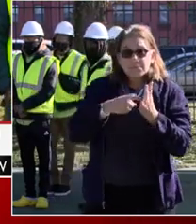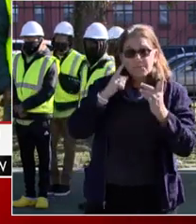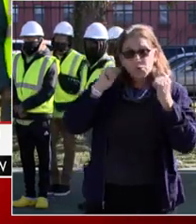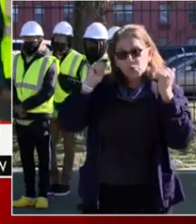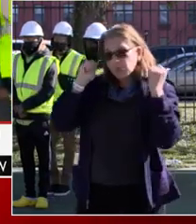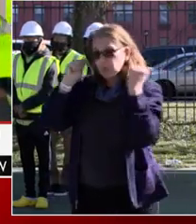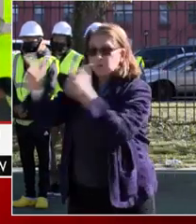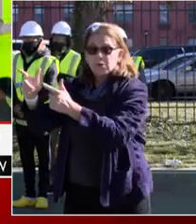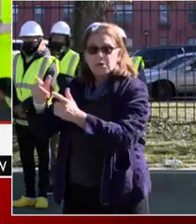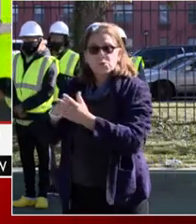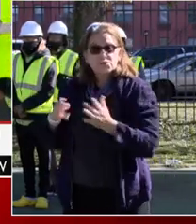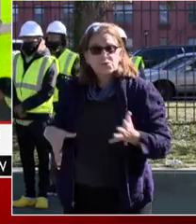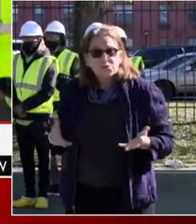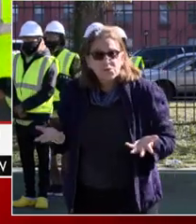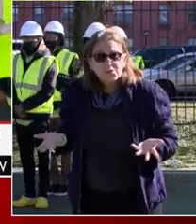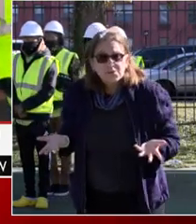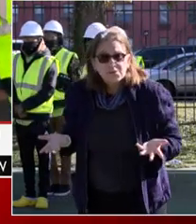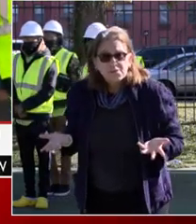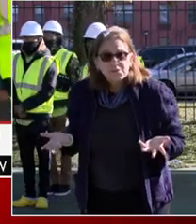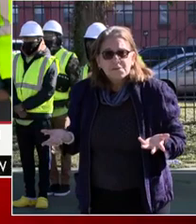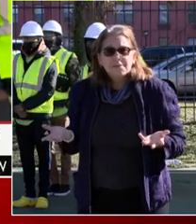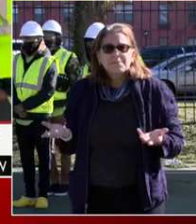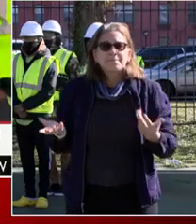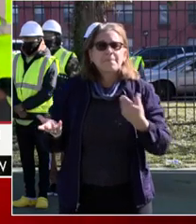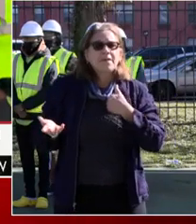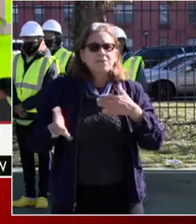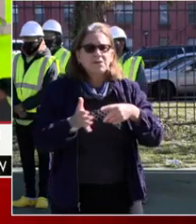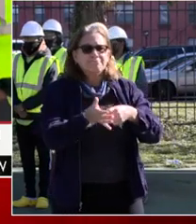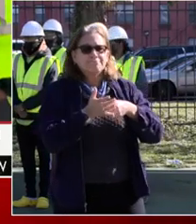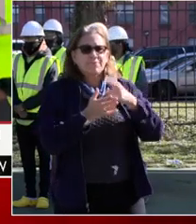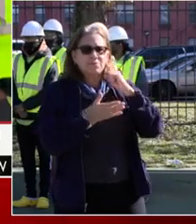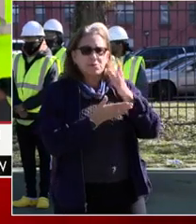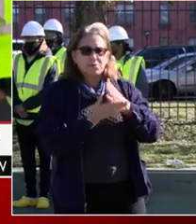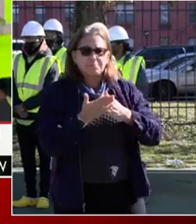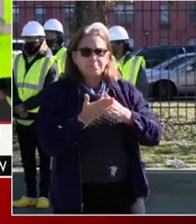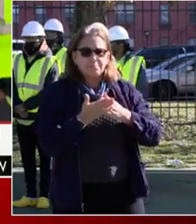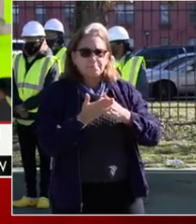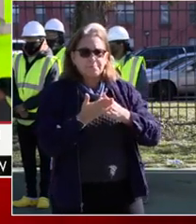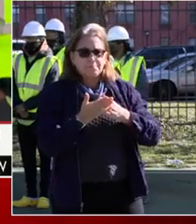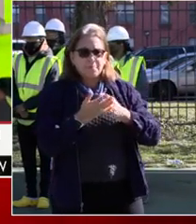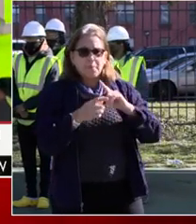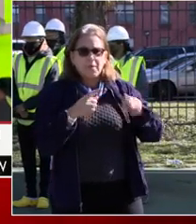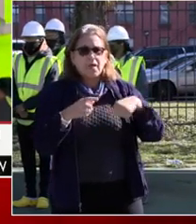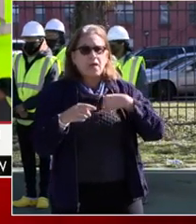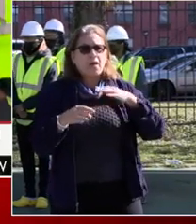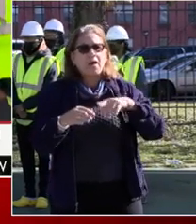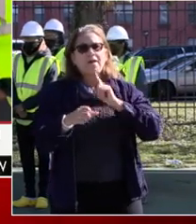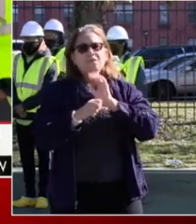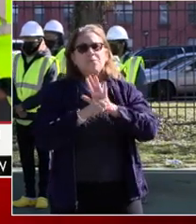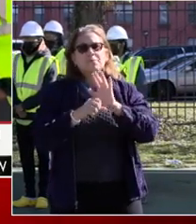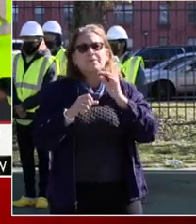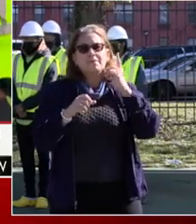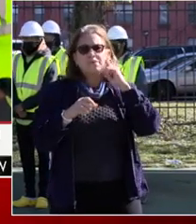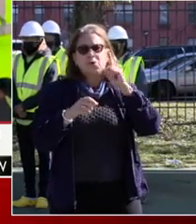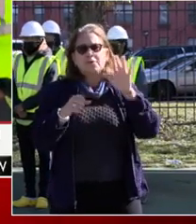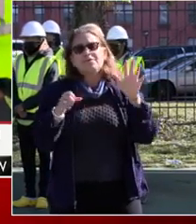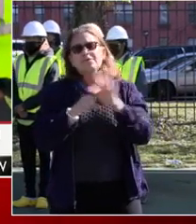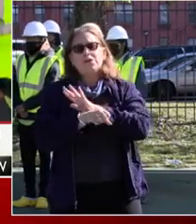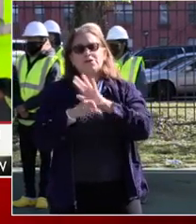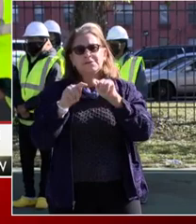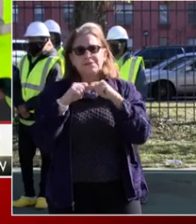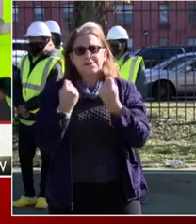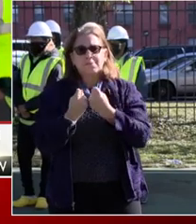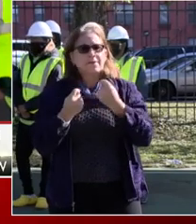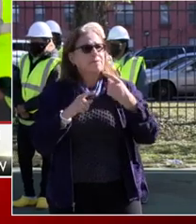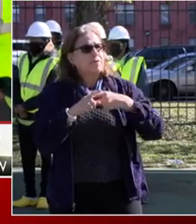school students. And Mark, I'll have to, confer with our entire team at DC Health and at our